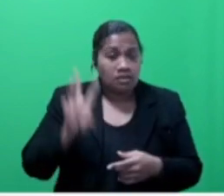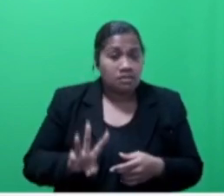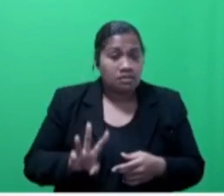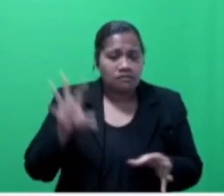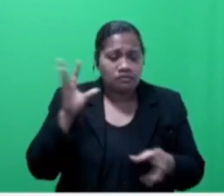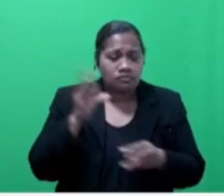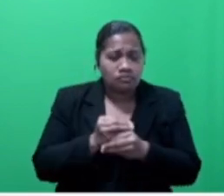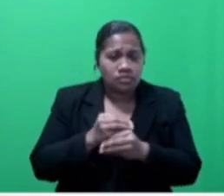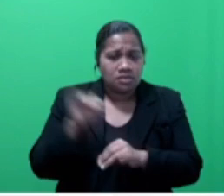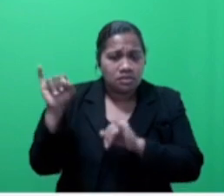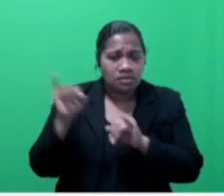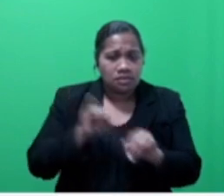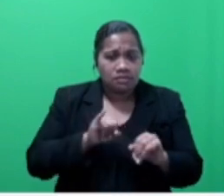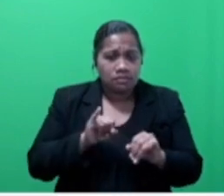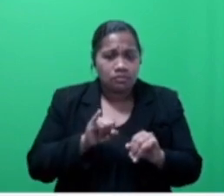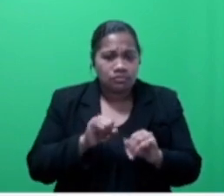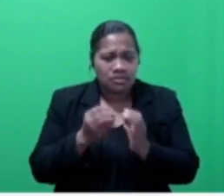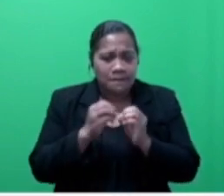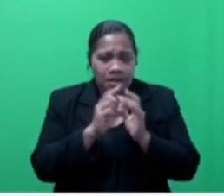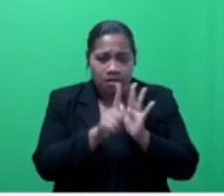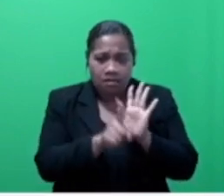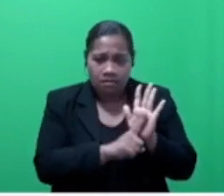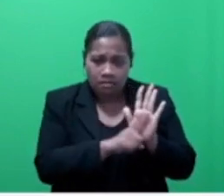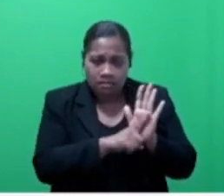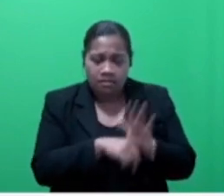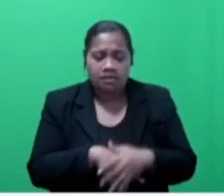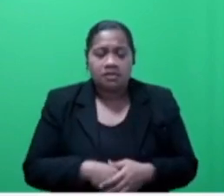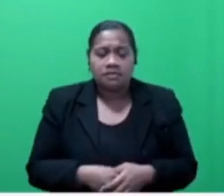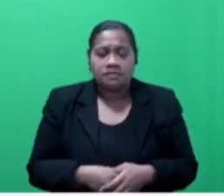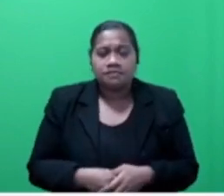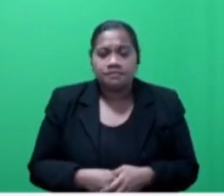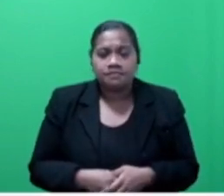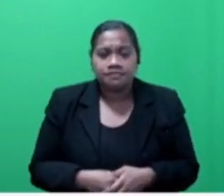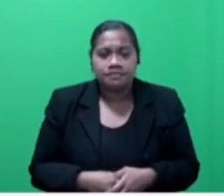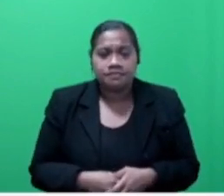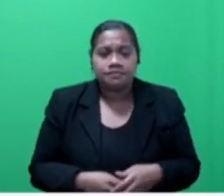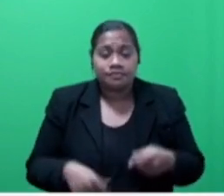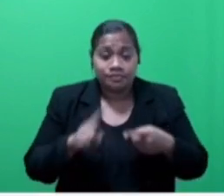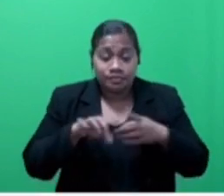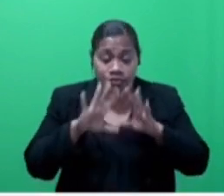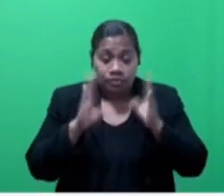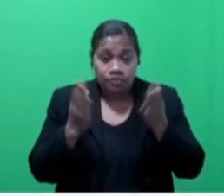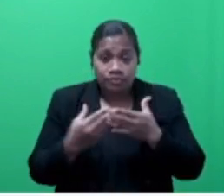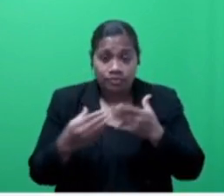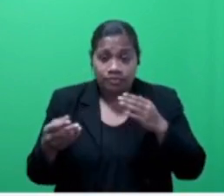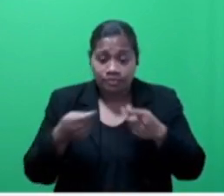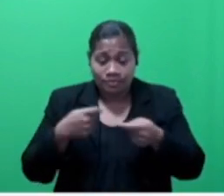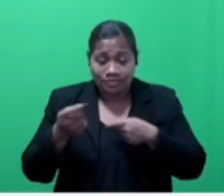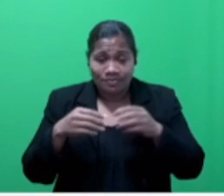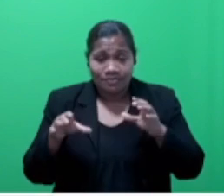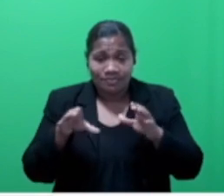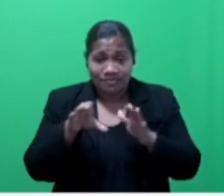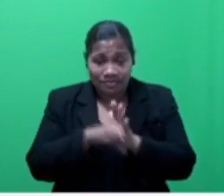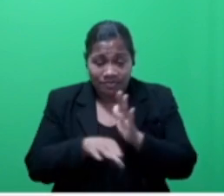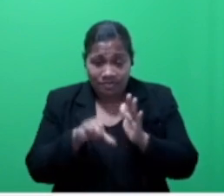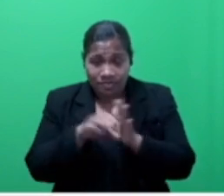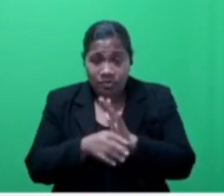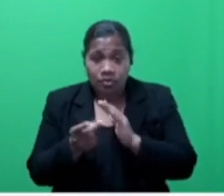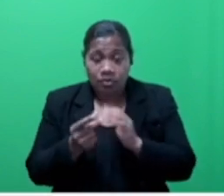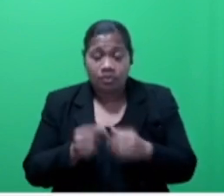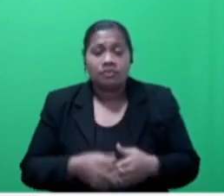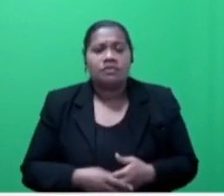bill. Domestic fuel prices depend on three factors: the world market price for refined oil, benchmarked by the means of